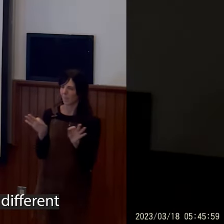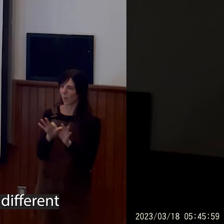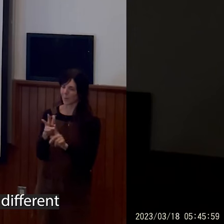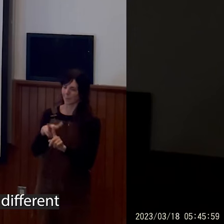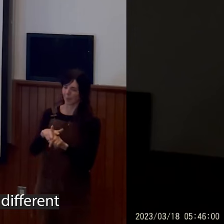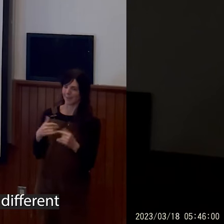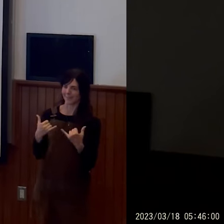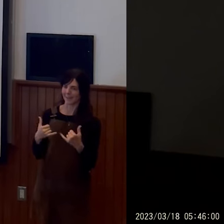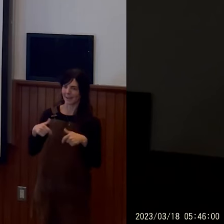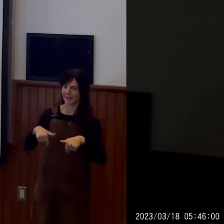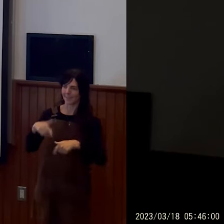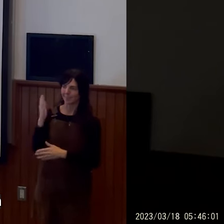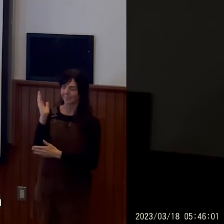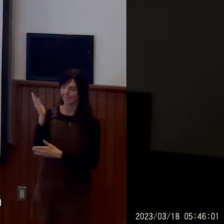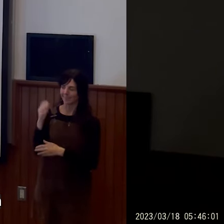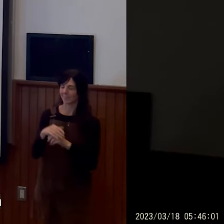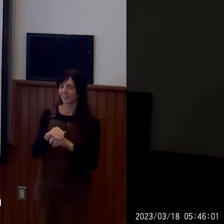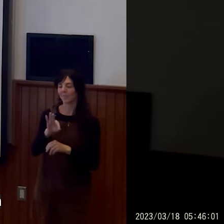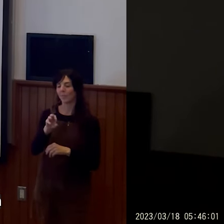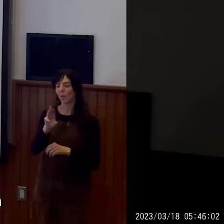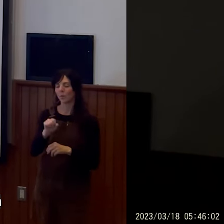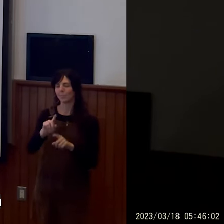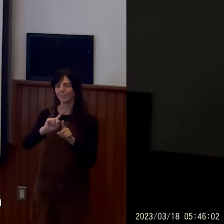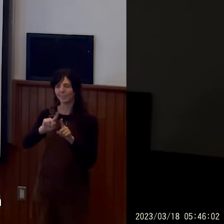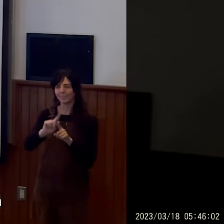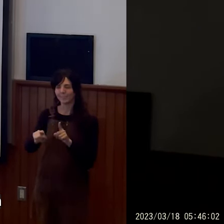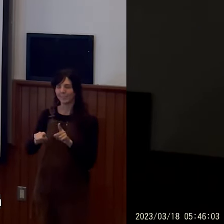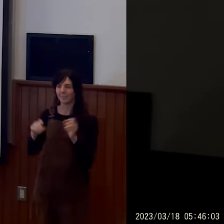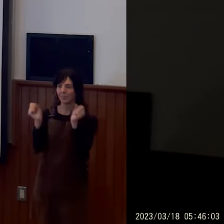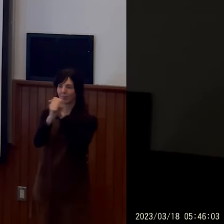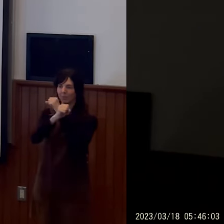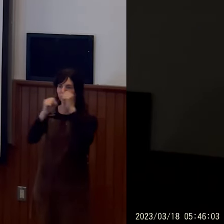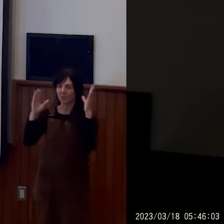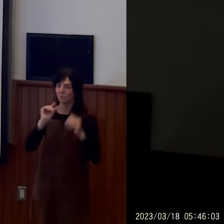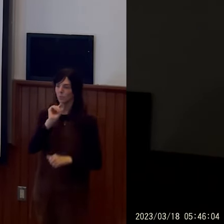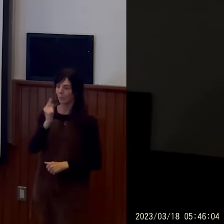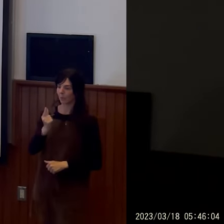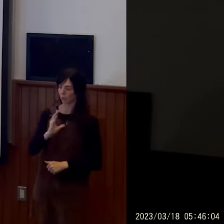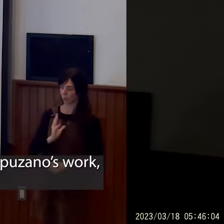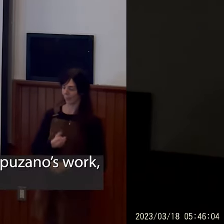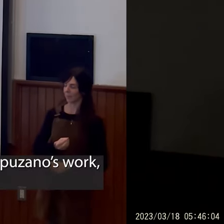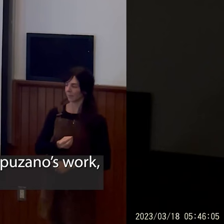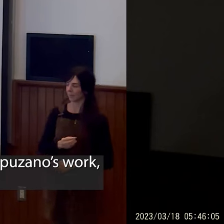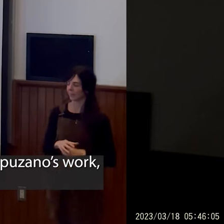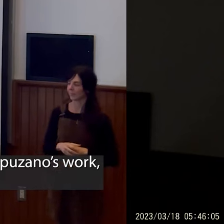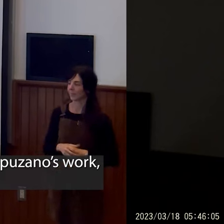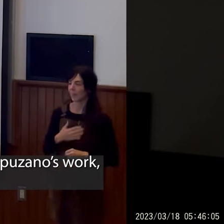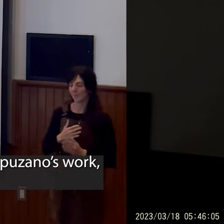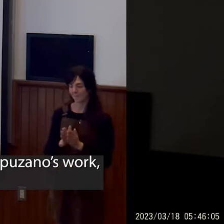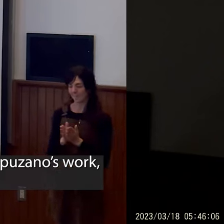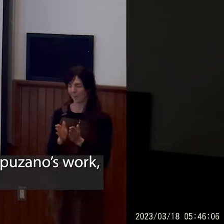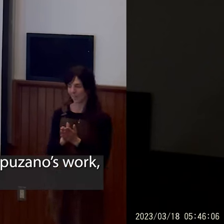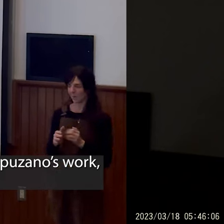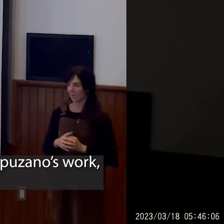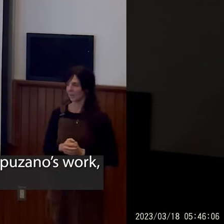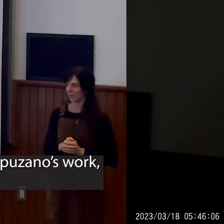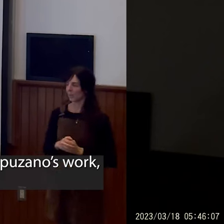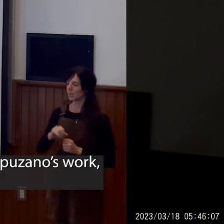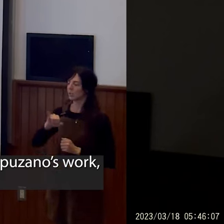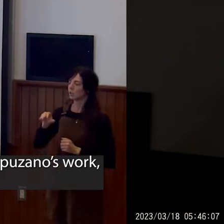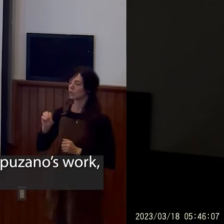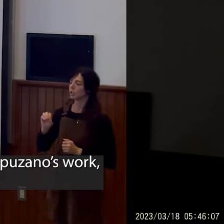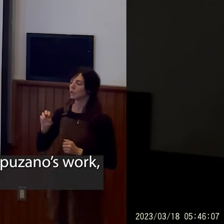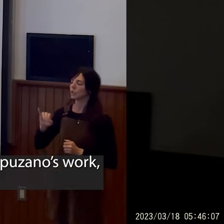about different forms of queer and trans vision. A lot of the book I write about Giuseppe Camposano's work, I